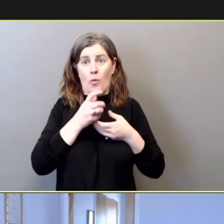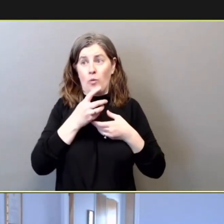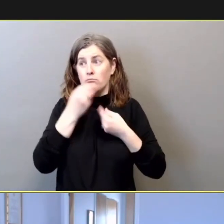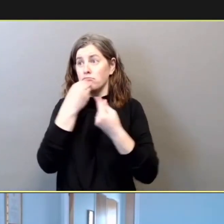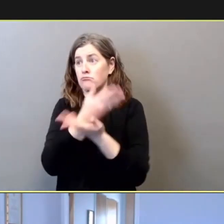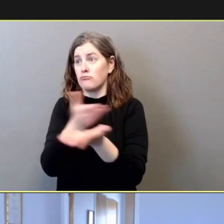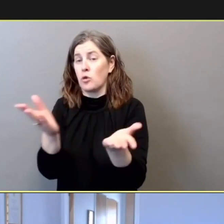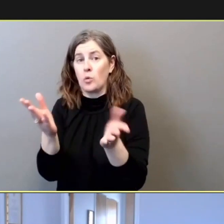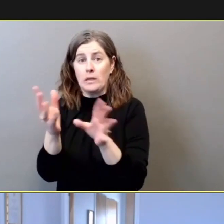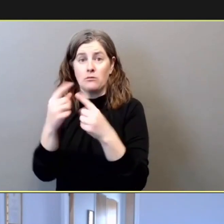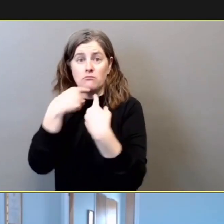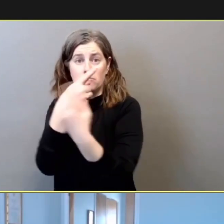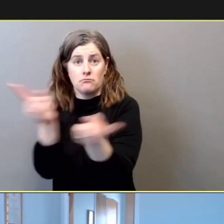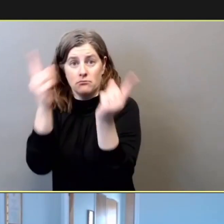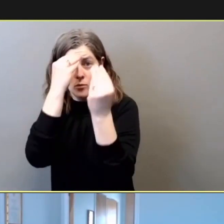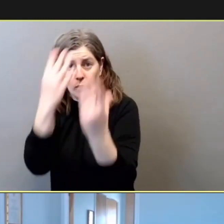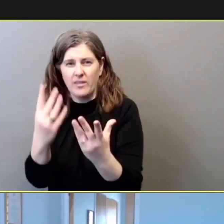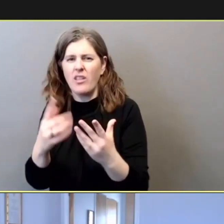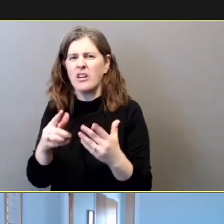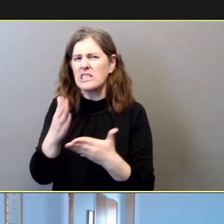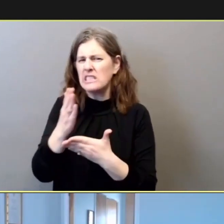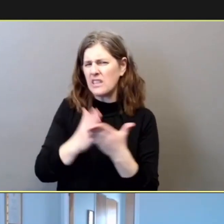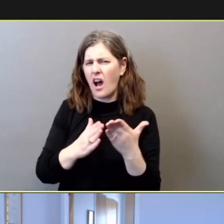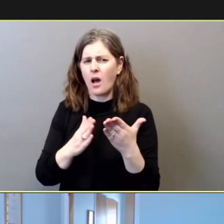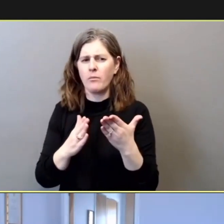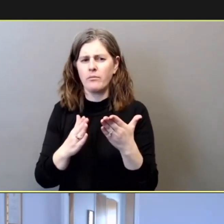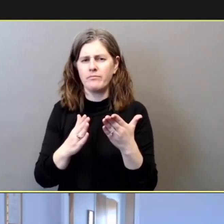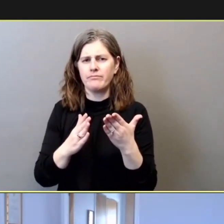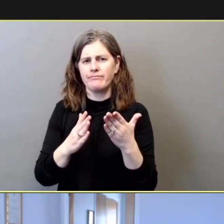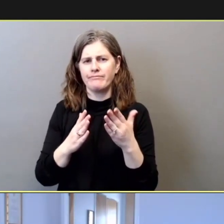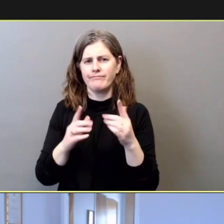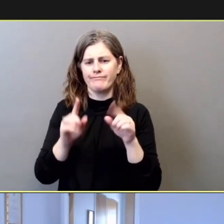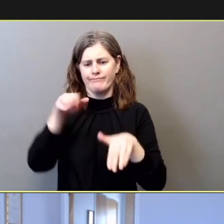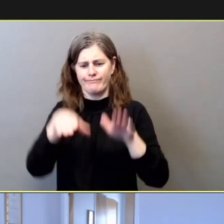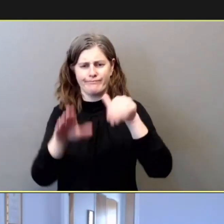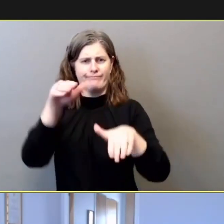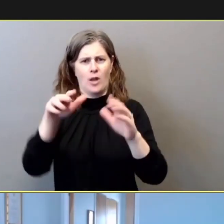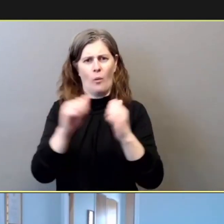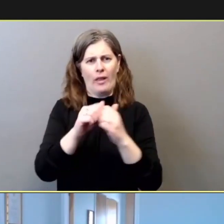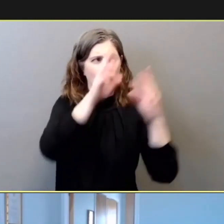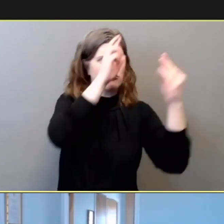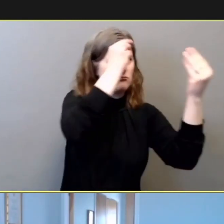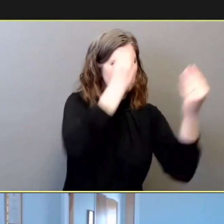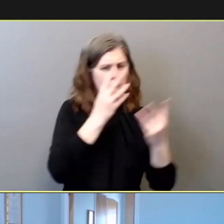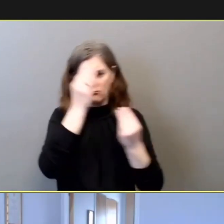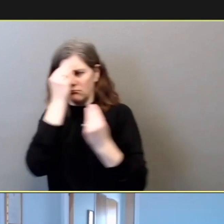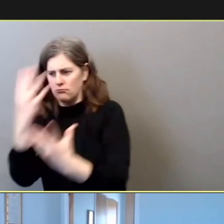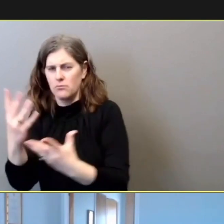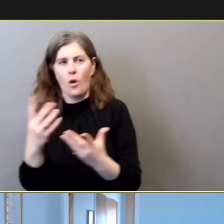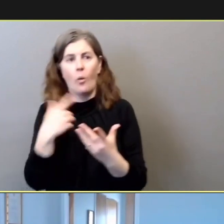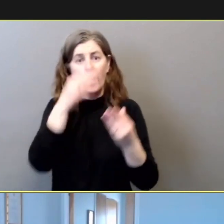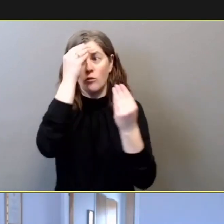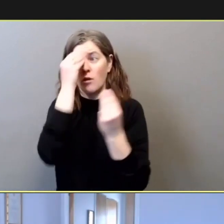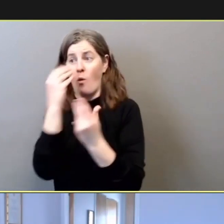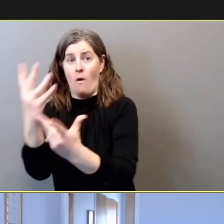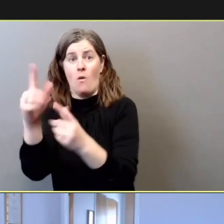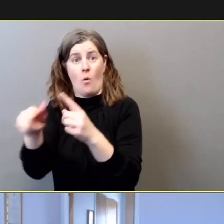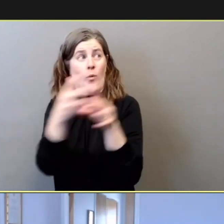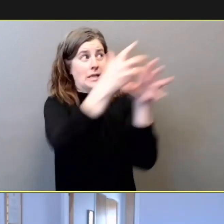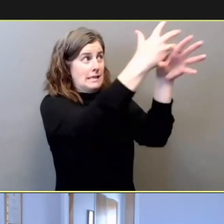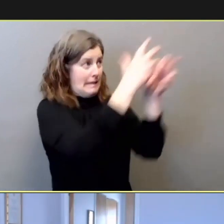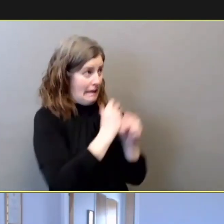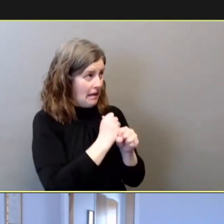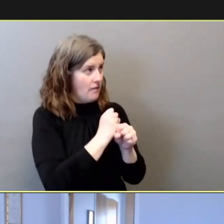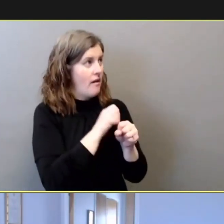So there can be some ebb and flow in reporting. So we report it out when we receive it